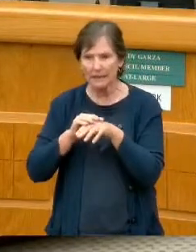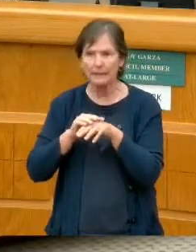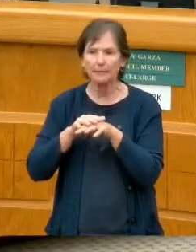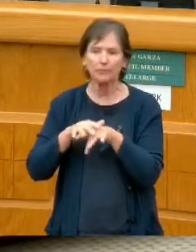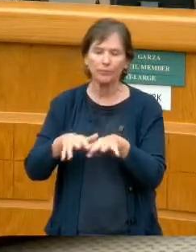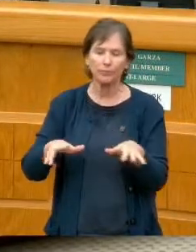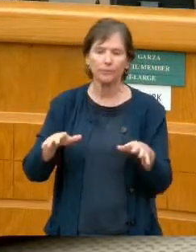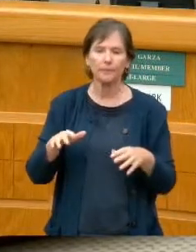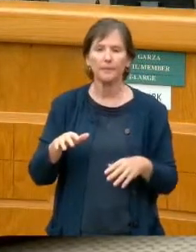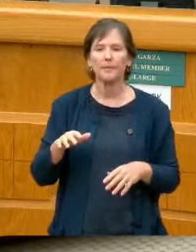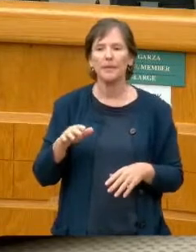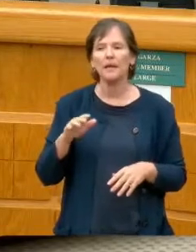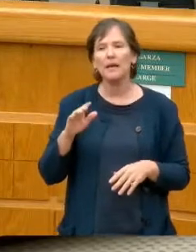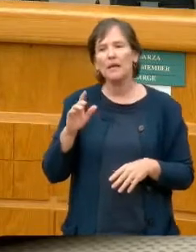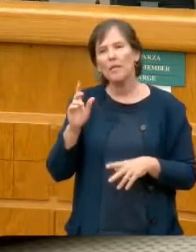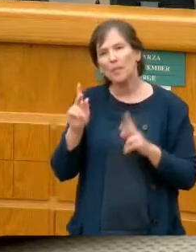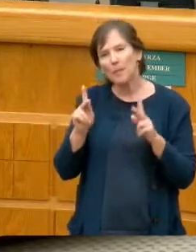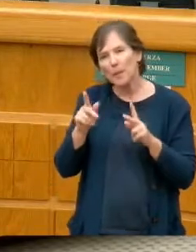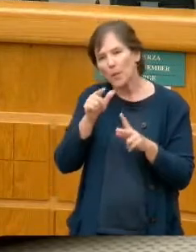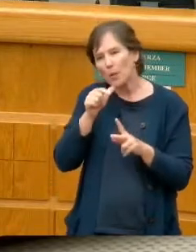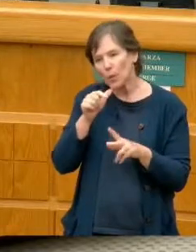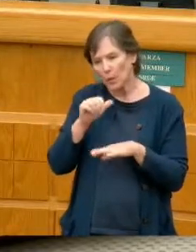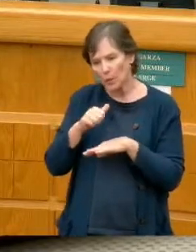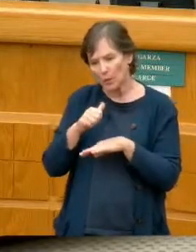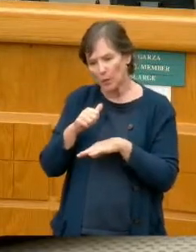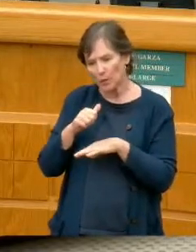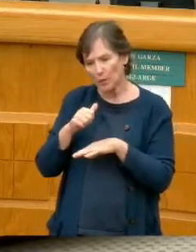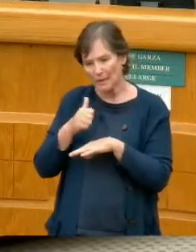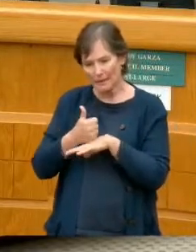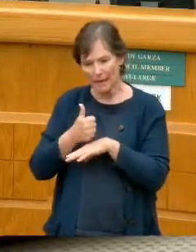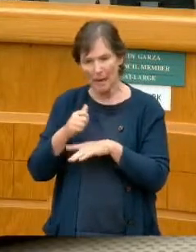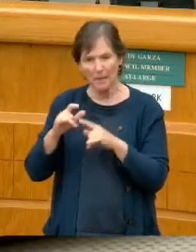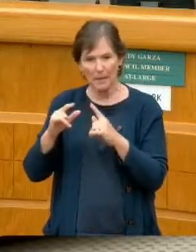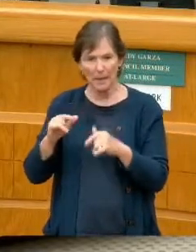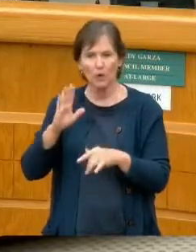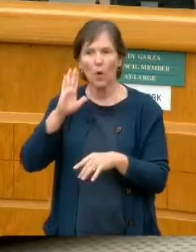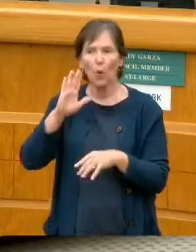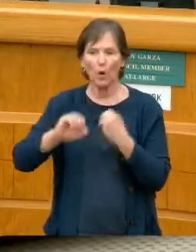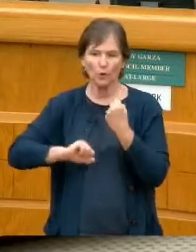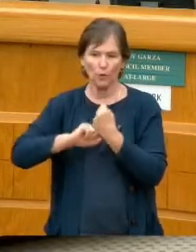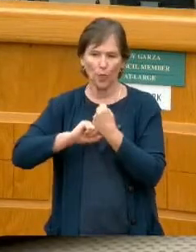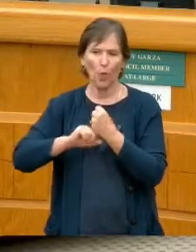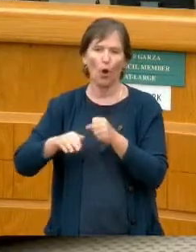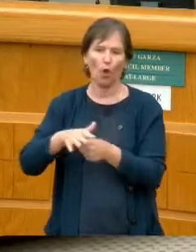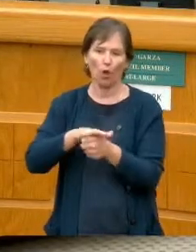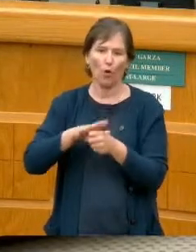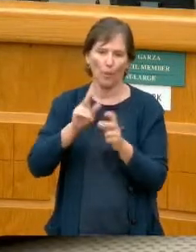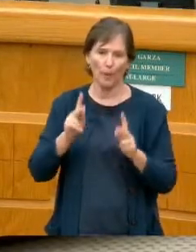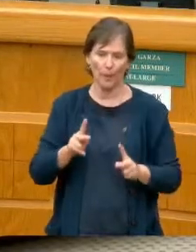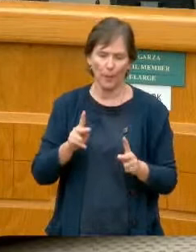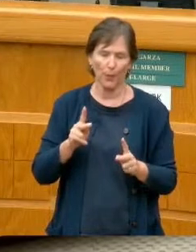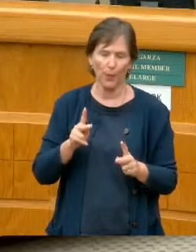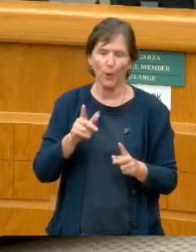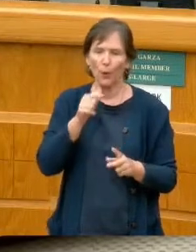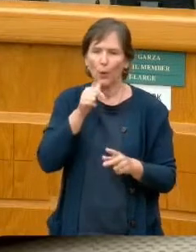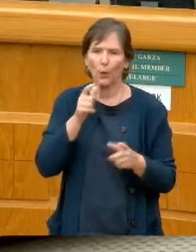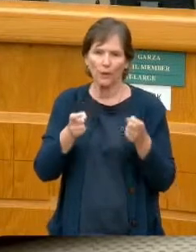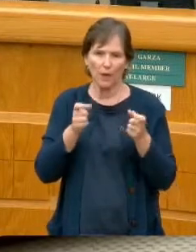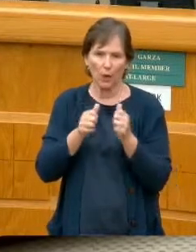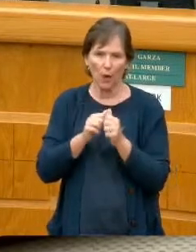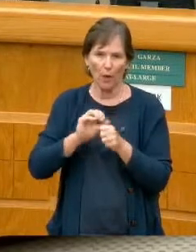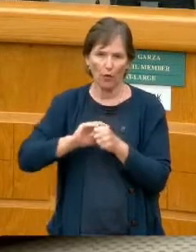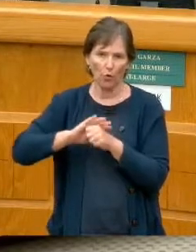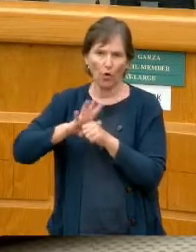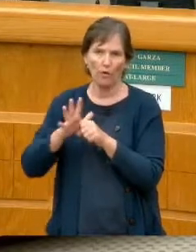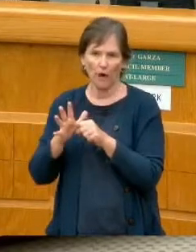our local medical staff in the fall who are dealing with COVID-19, and we are grateful to have them. And so as we close out